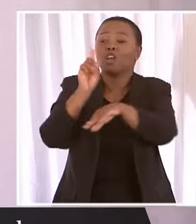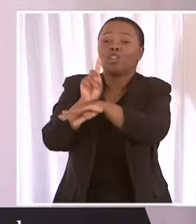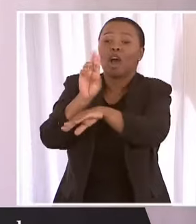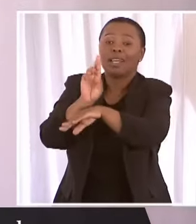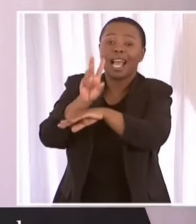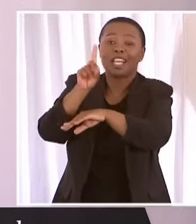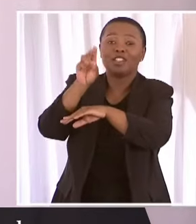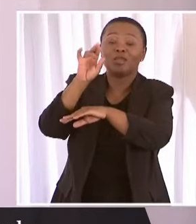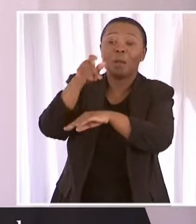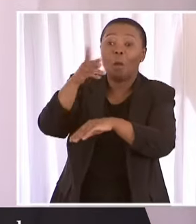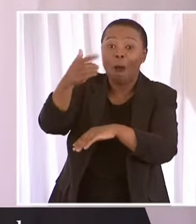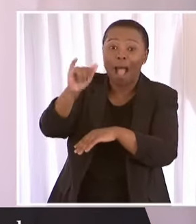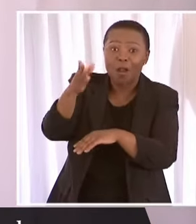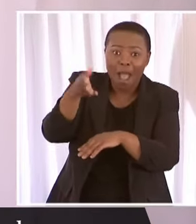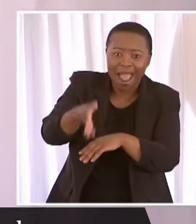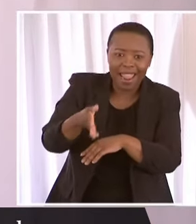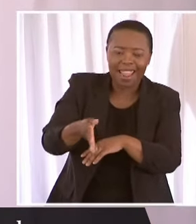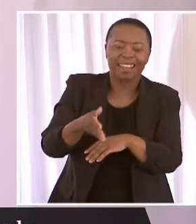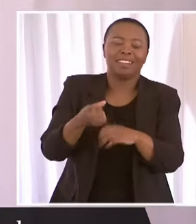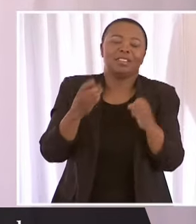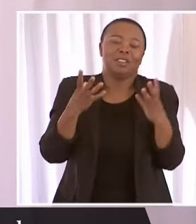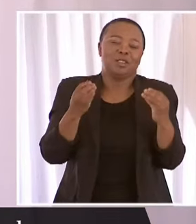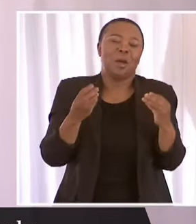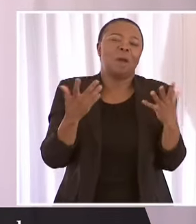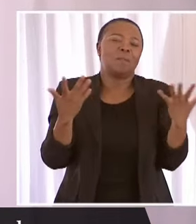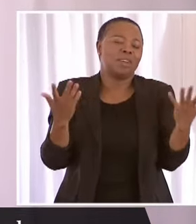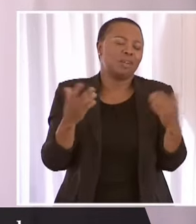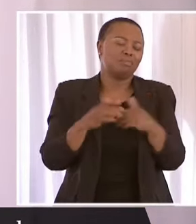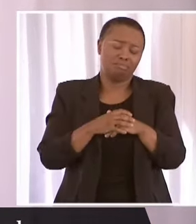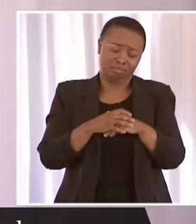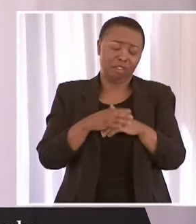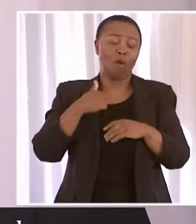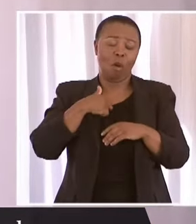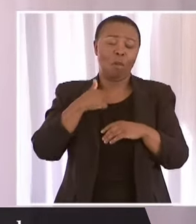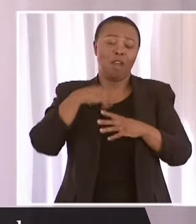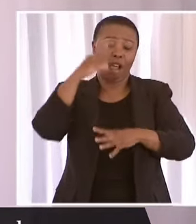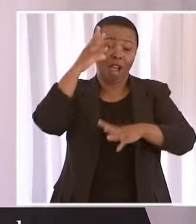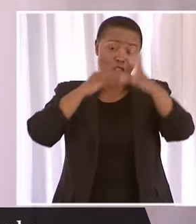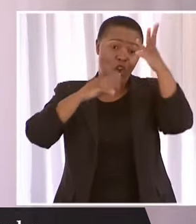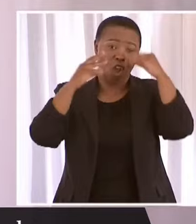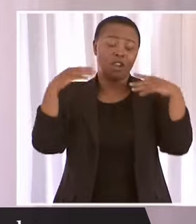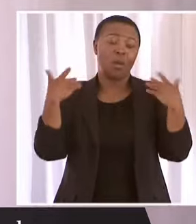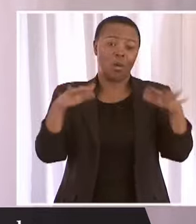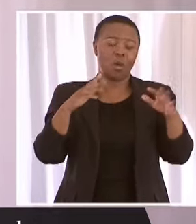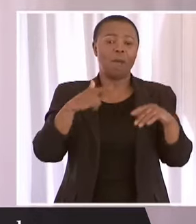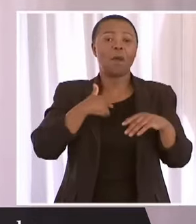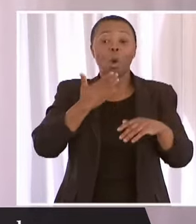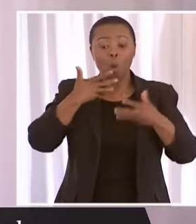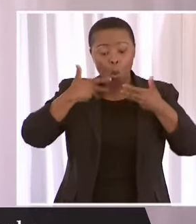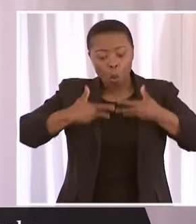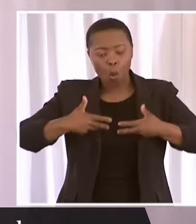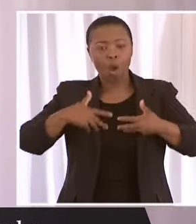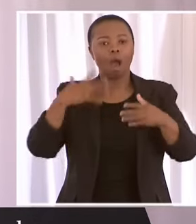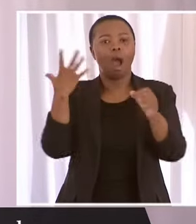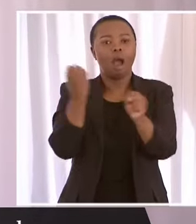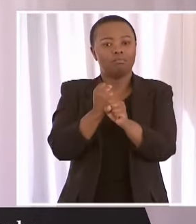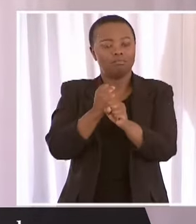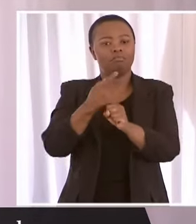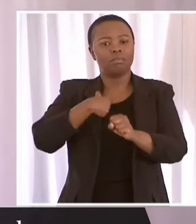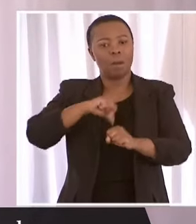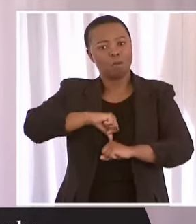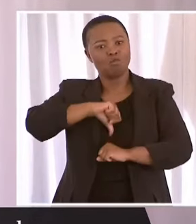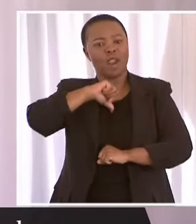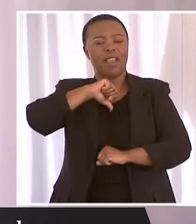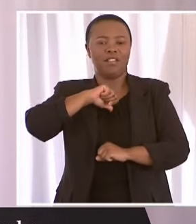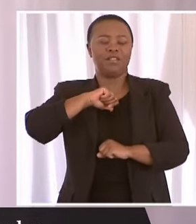here. So it's been a journey for me. He made me realize who I am and be brave and be an